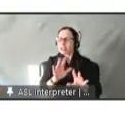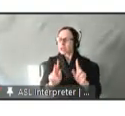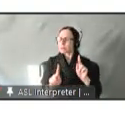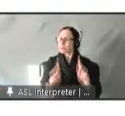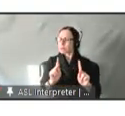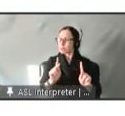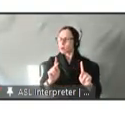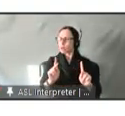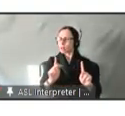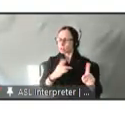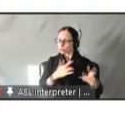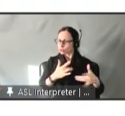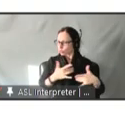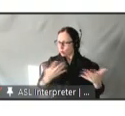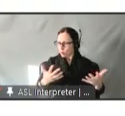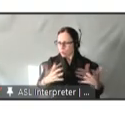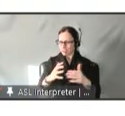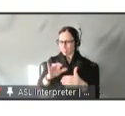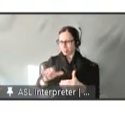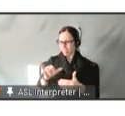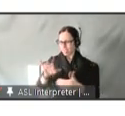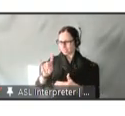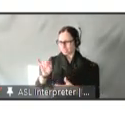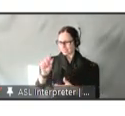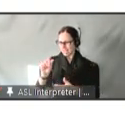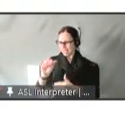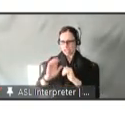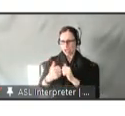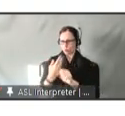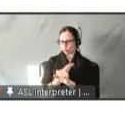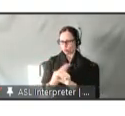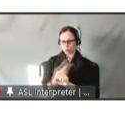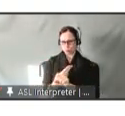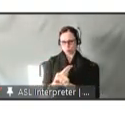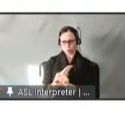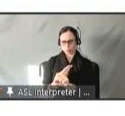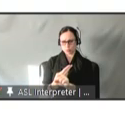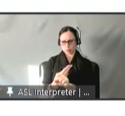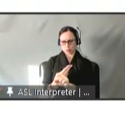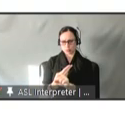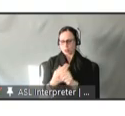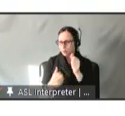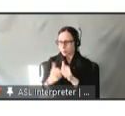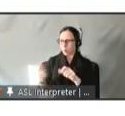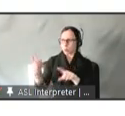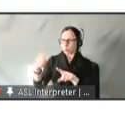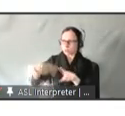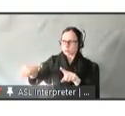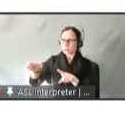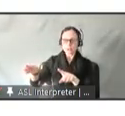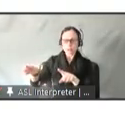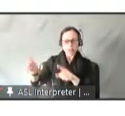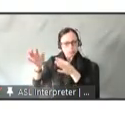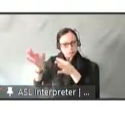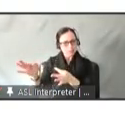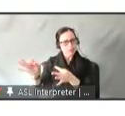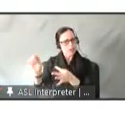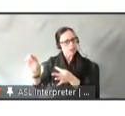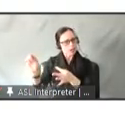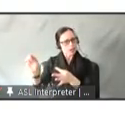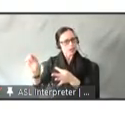It stigmatizes and traumatizes this minority of people who make these choices. I would really advocate